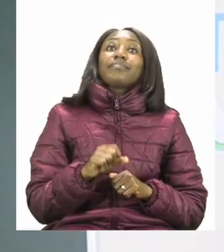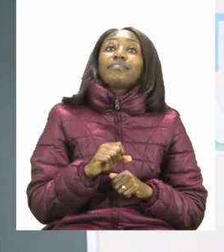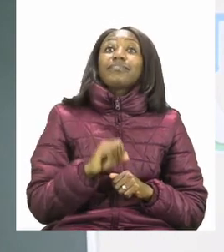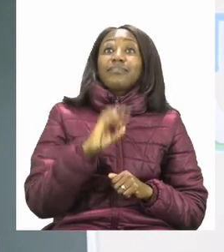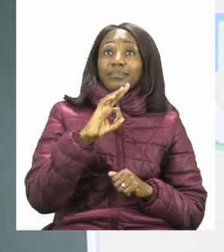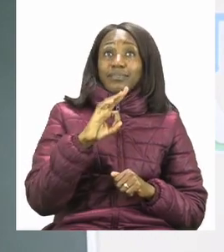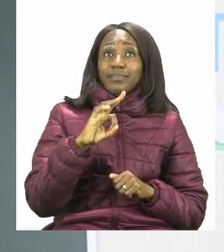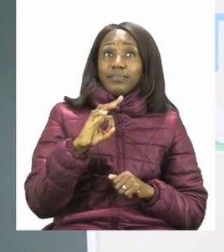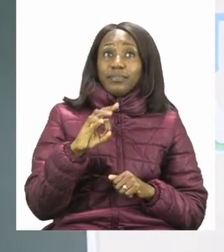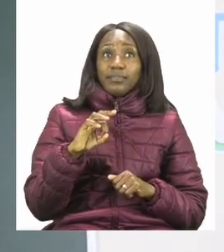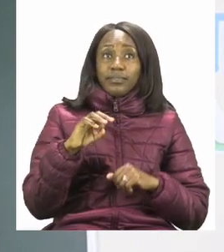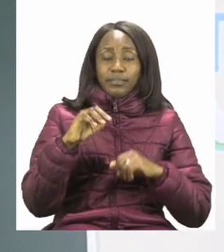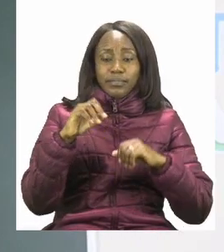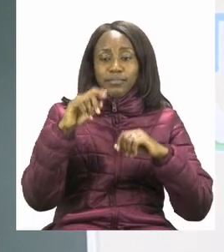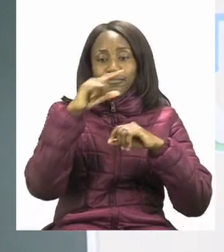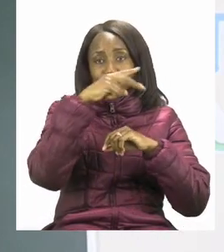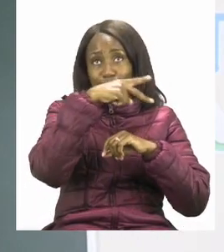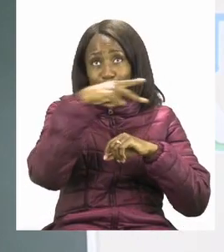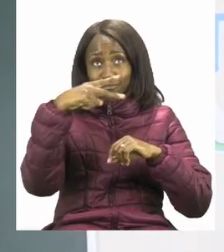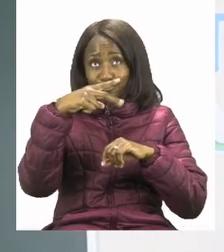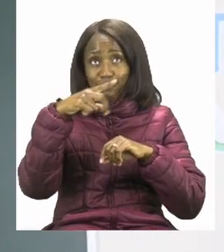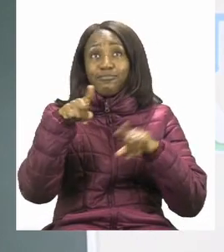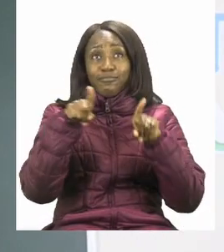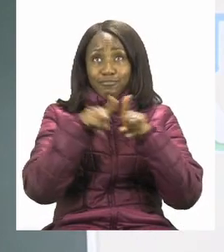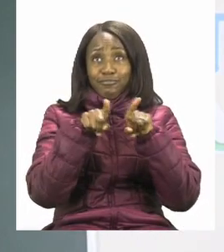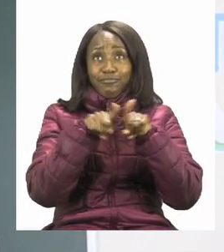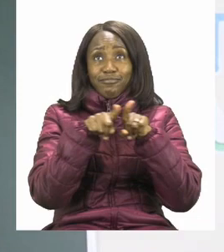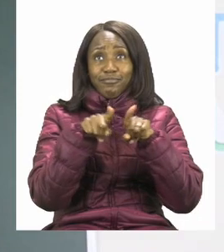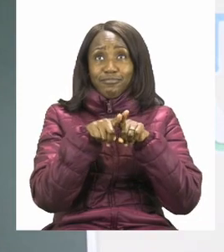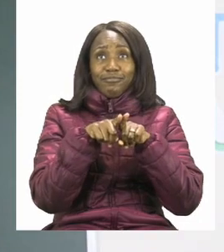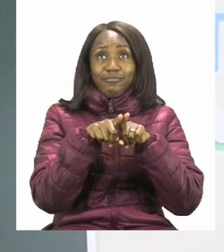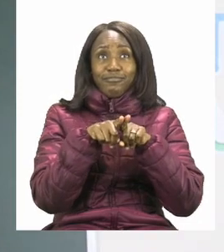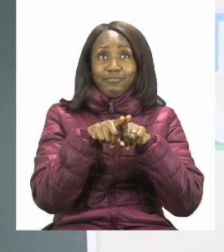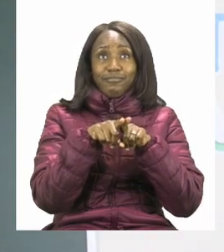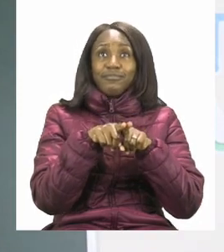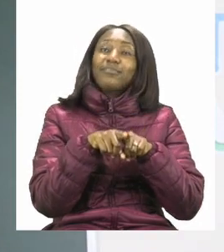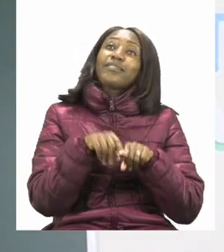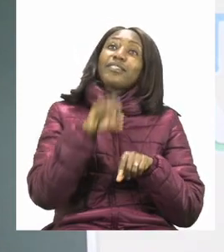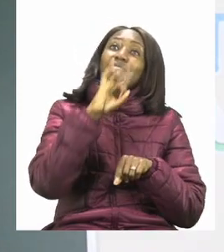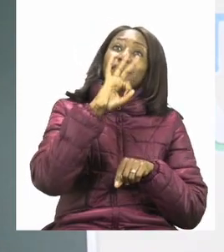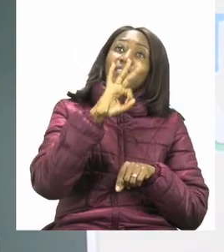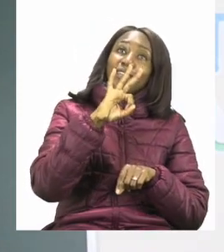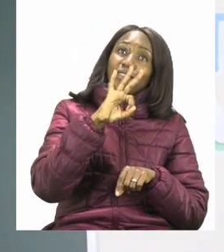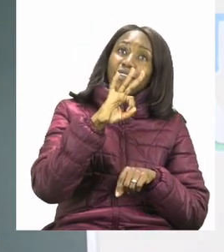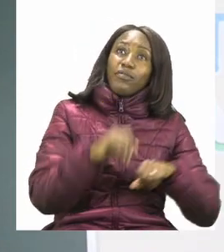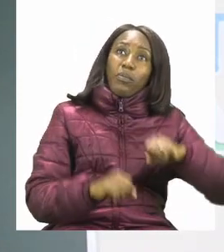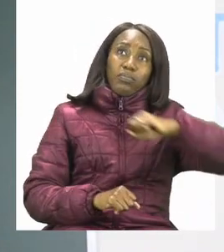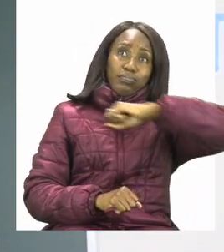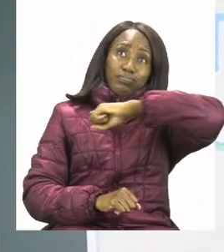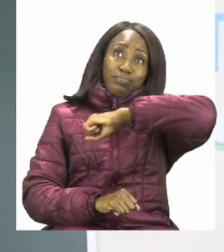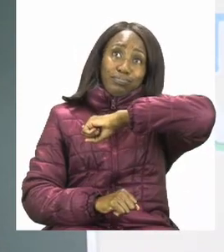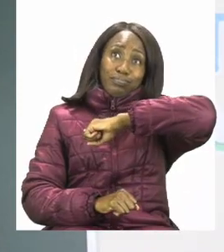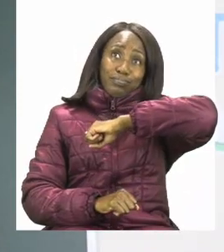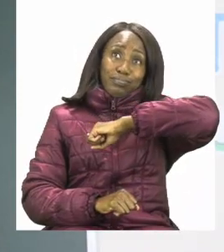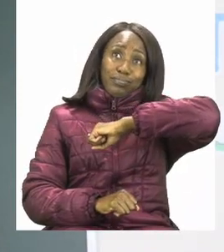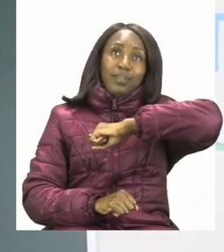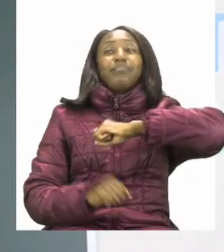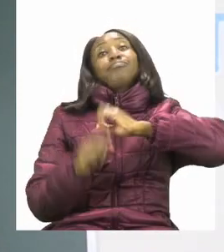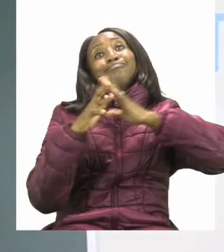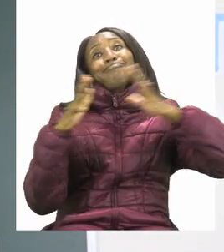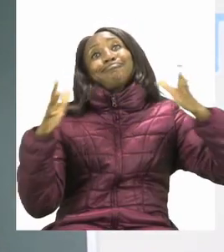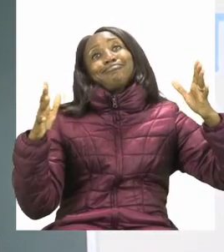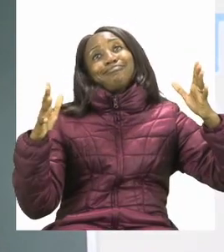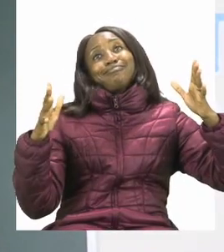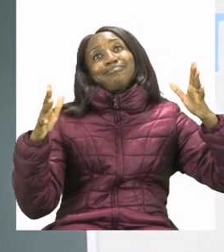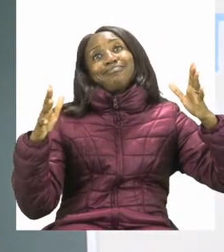is facing or equal to, we have our equal sign. After that, if it is bigger than, then it